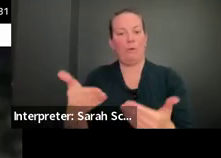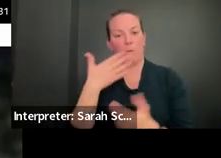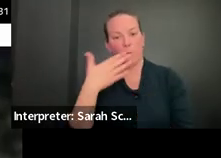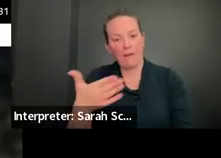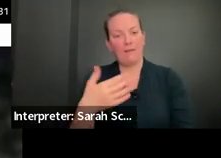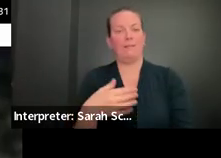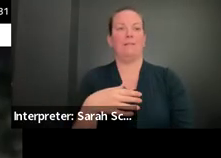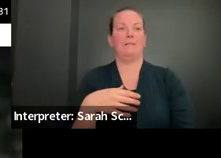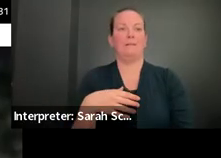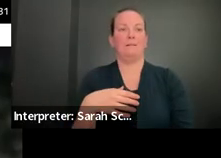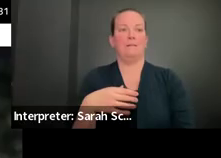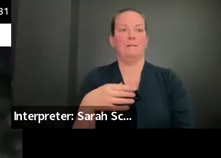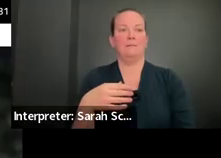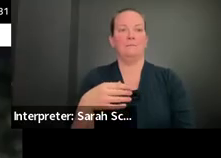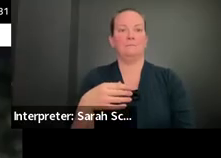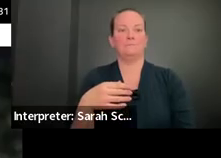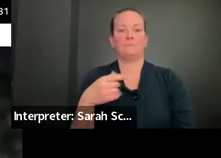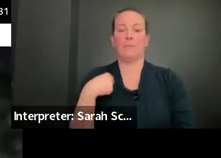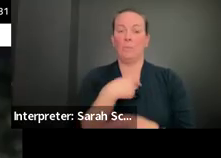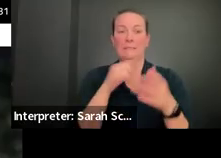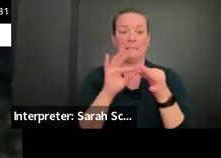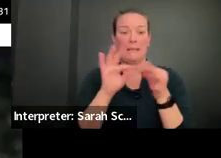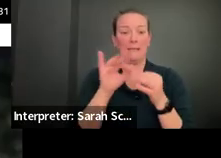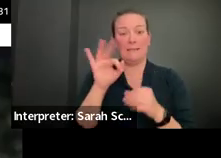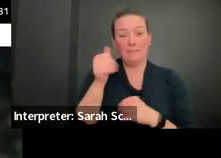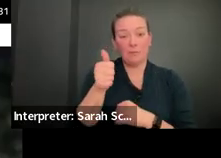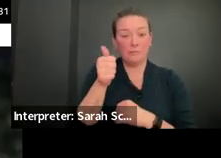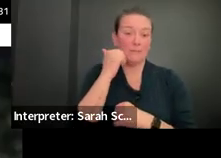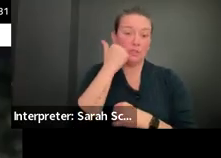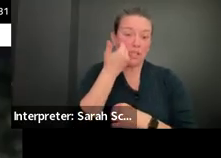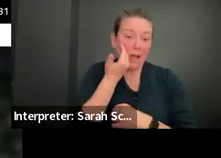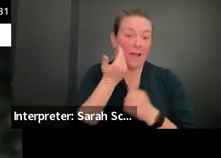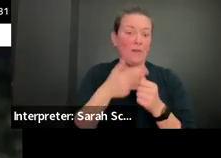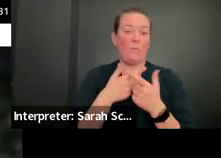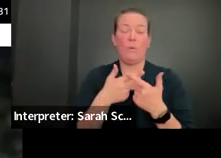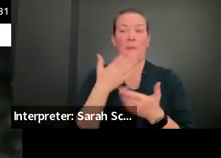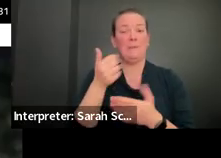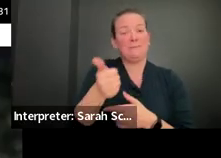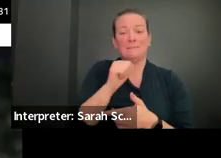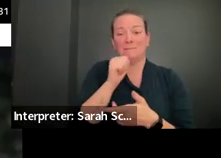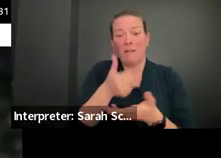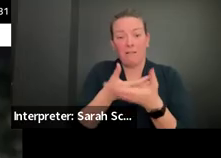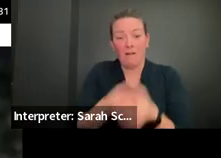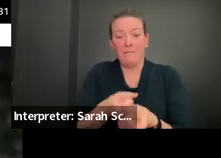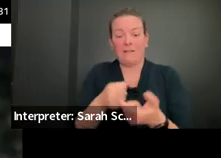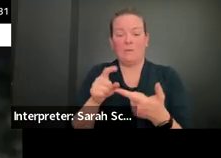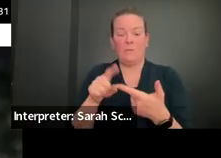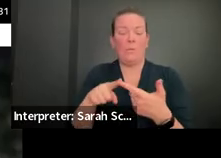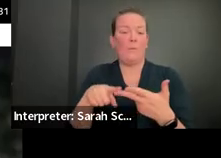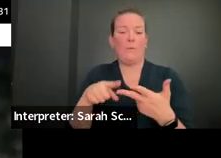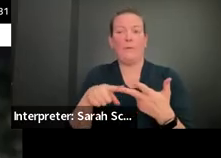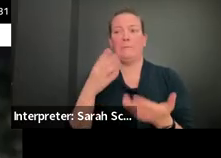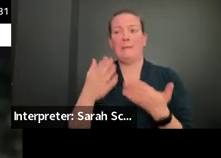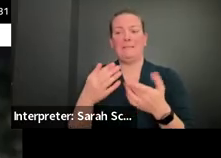say if you are shy or not so confident or not so sure of your level